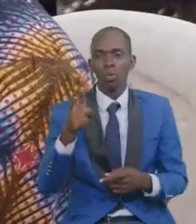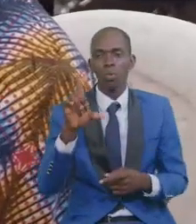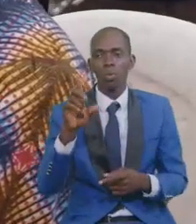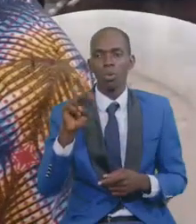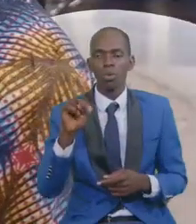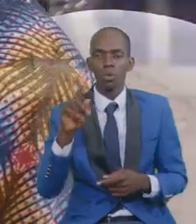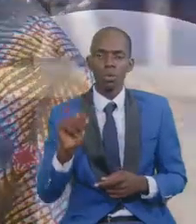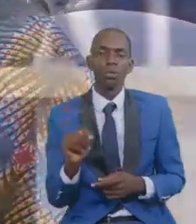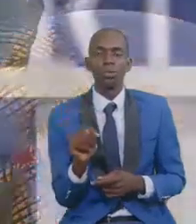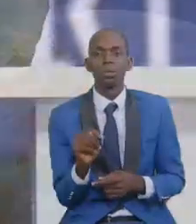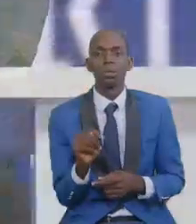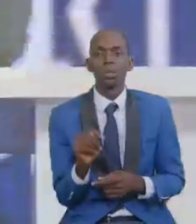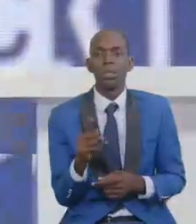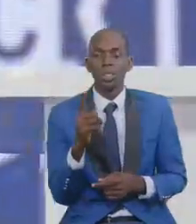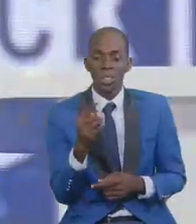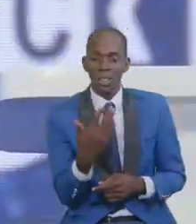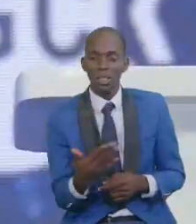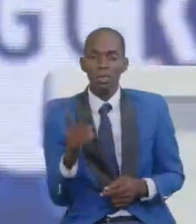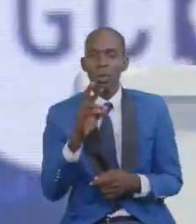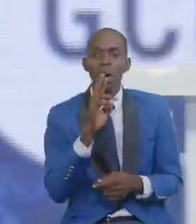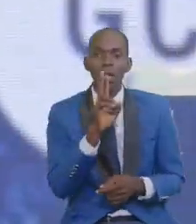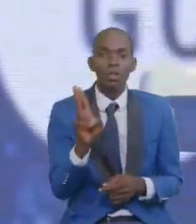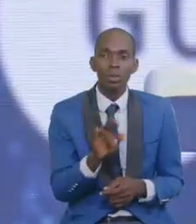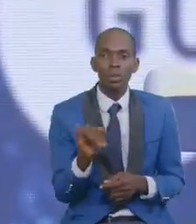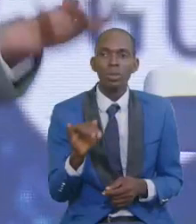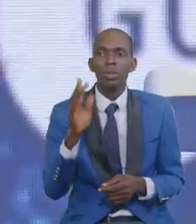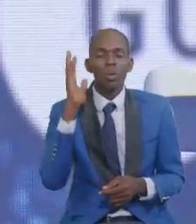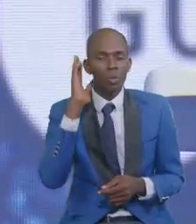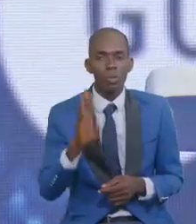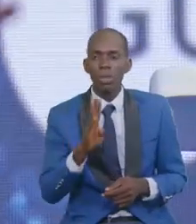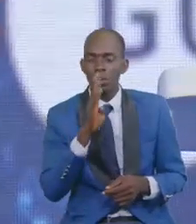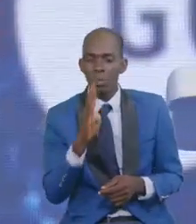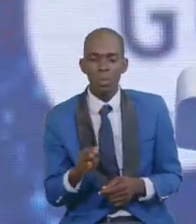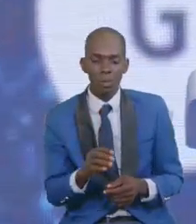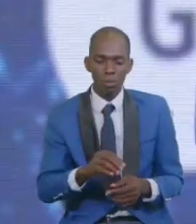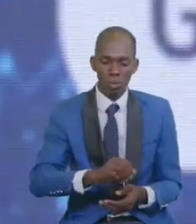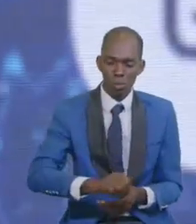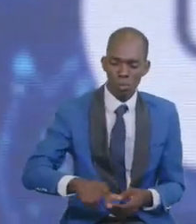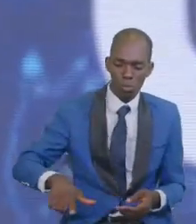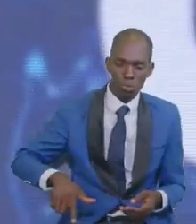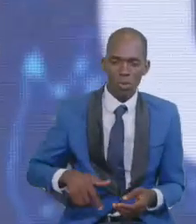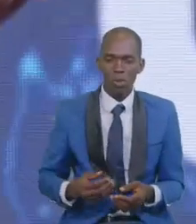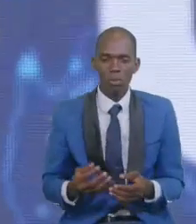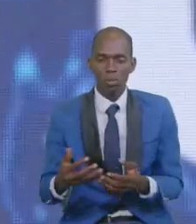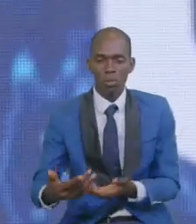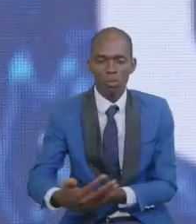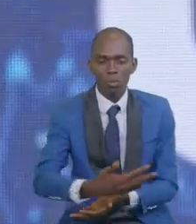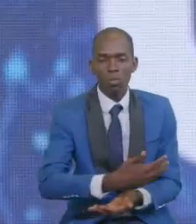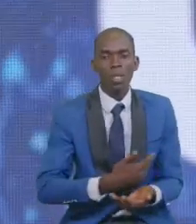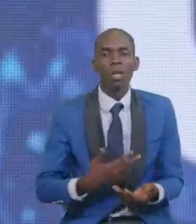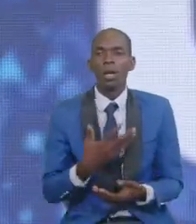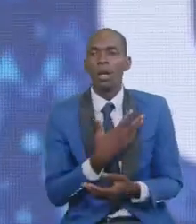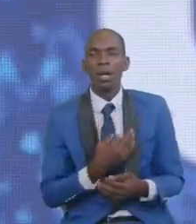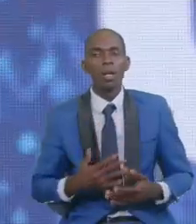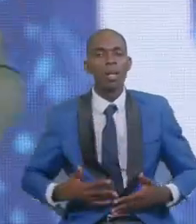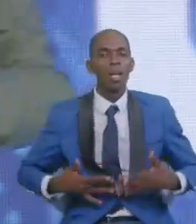The thing, the tools you are using will be plowing, will be sowing, will be reaping, and life will be